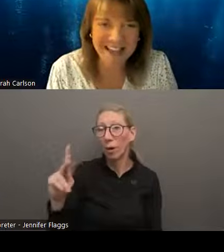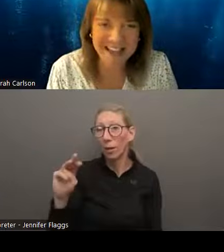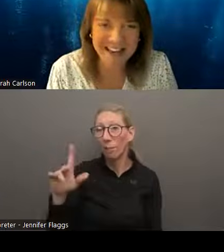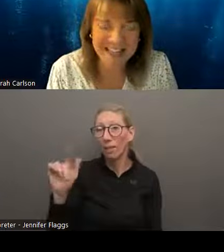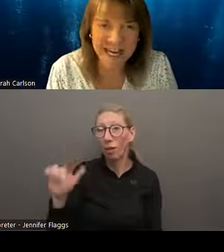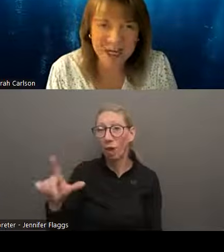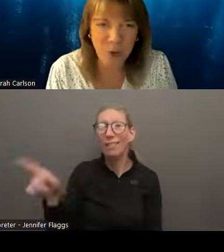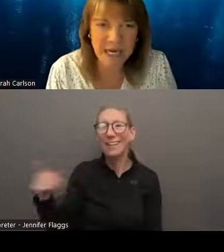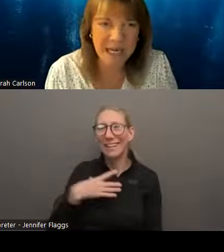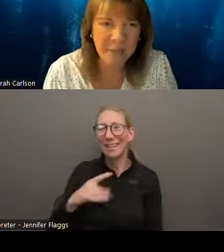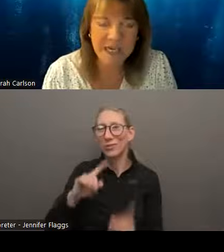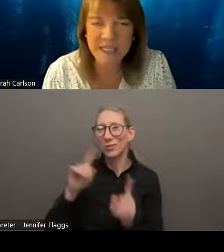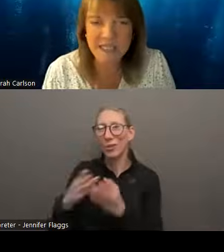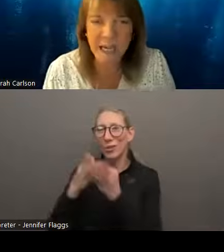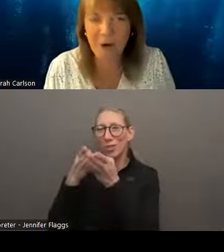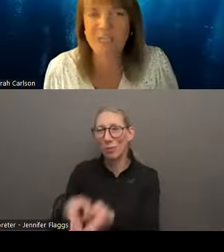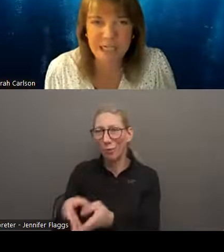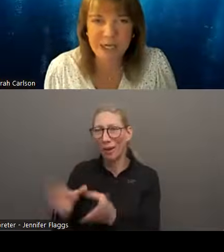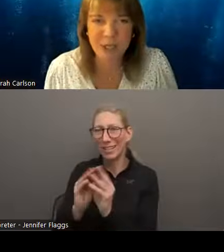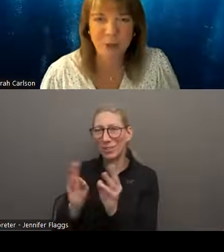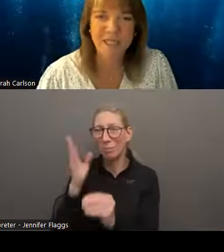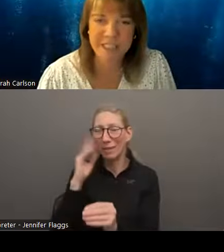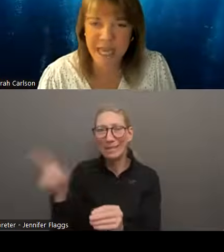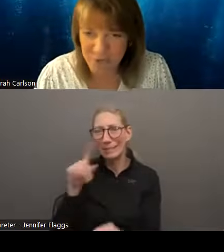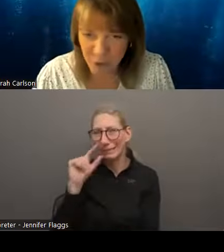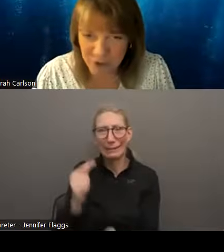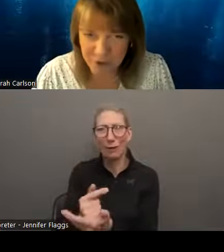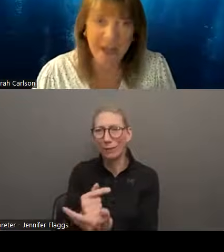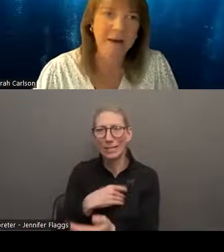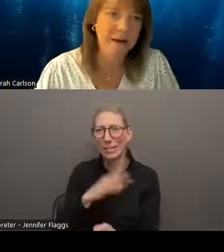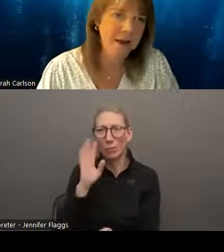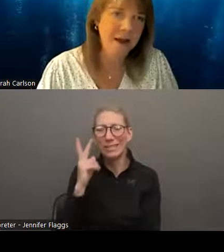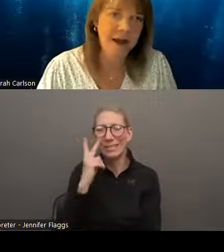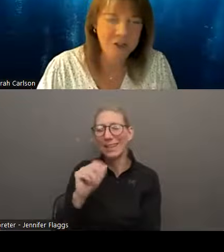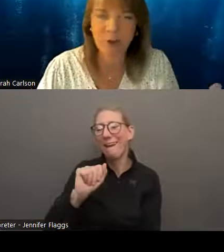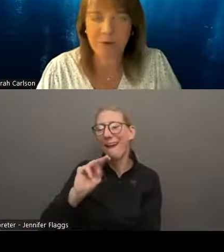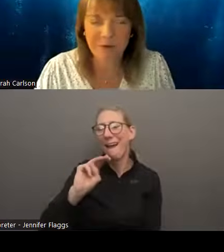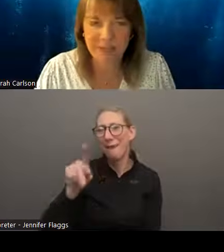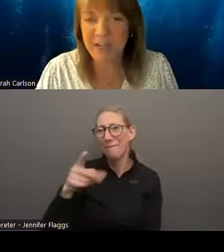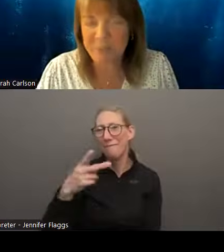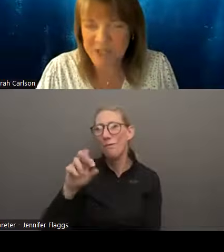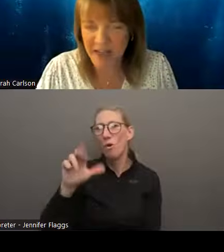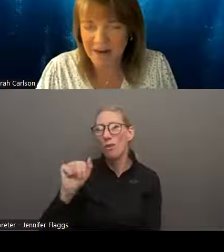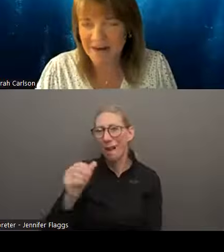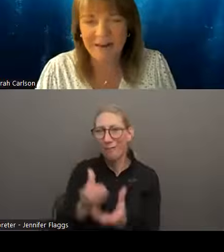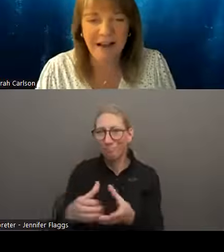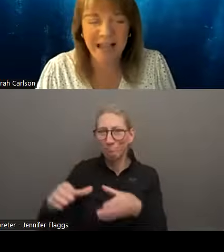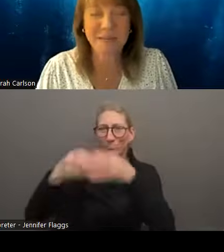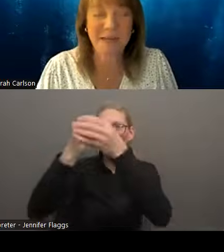at the AIA's annual meeting because he's guaranteed he's going to see amphoras. And so living up to